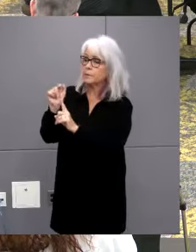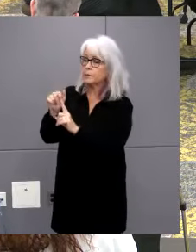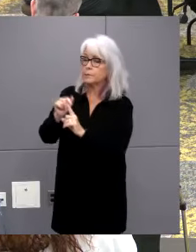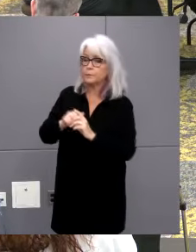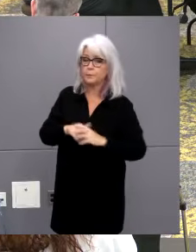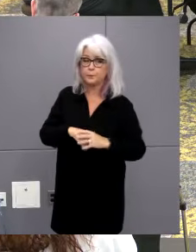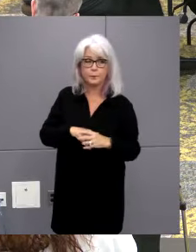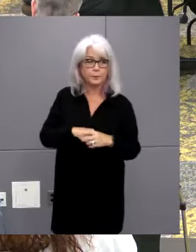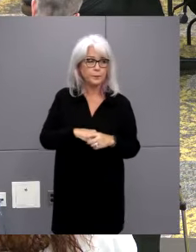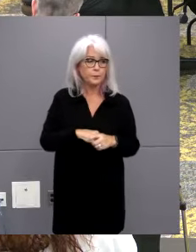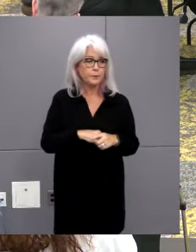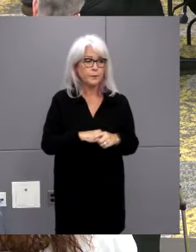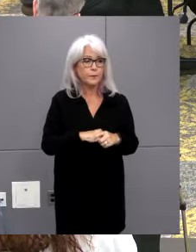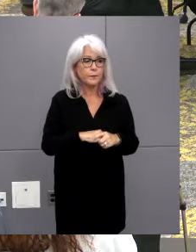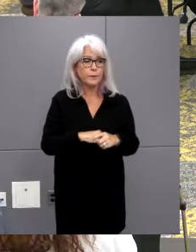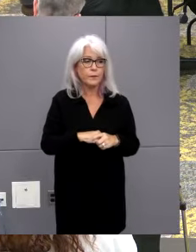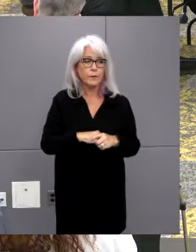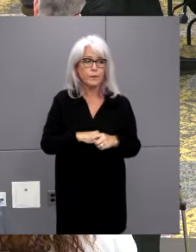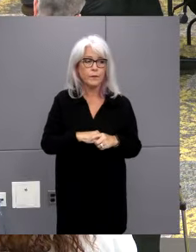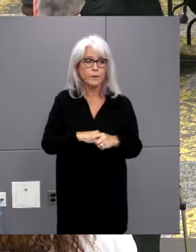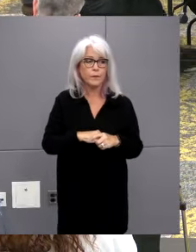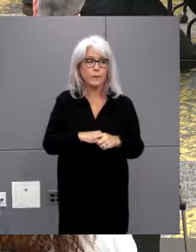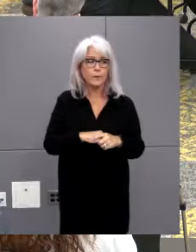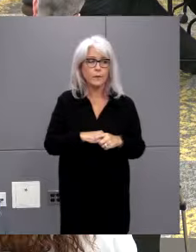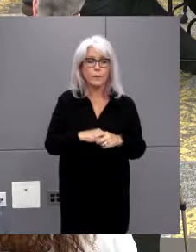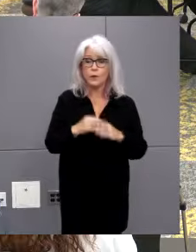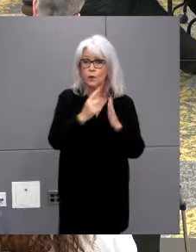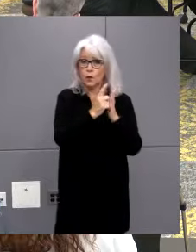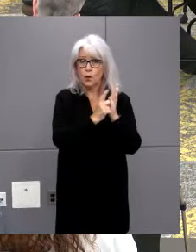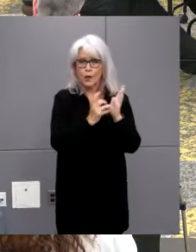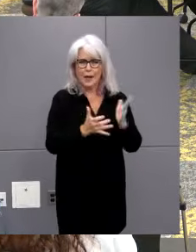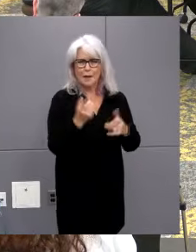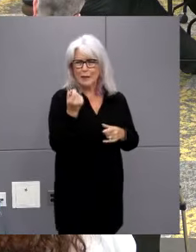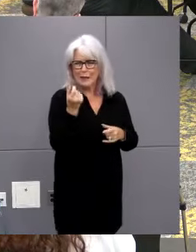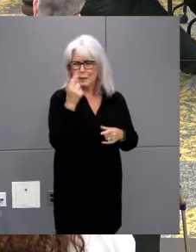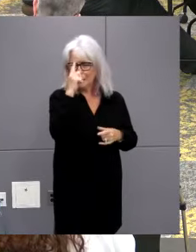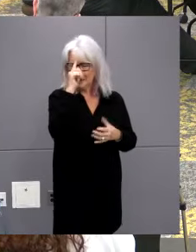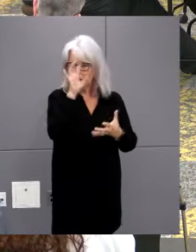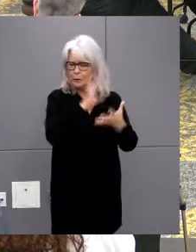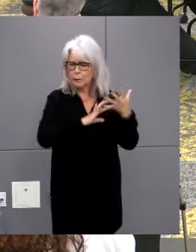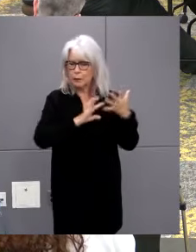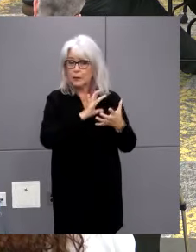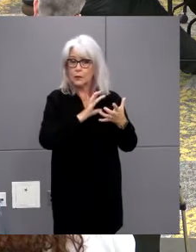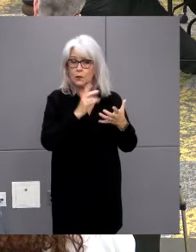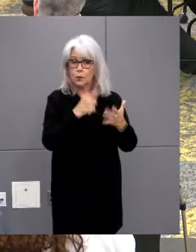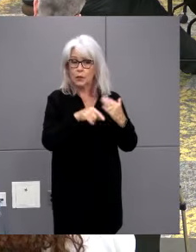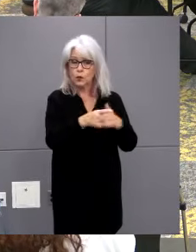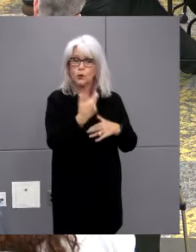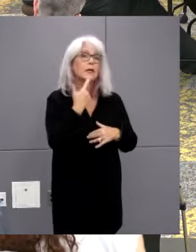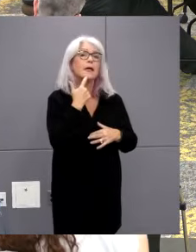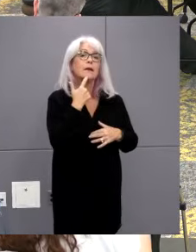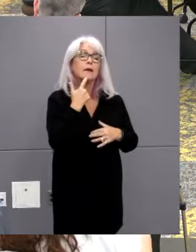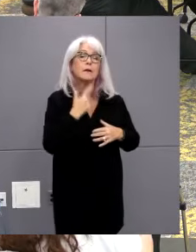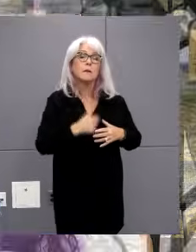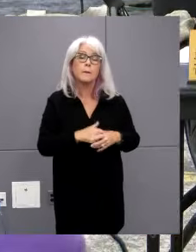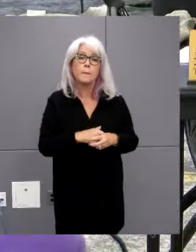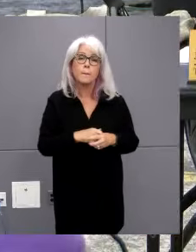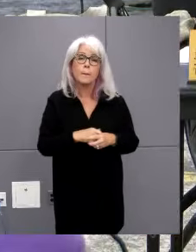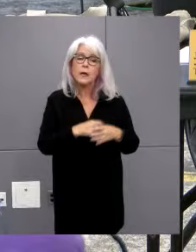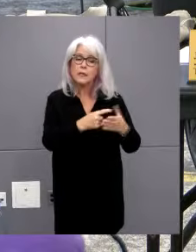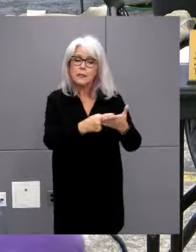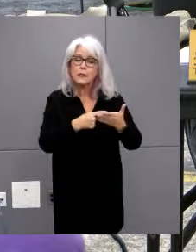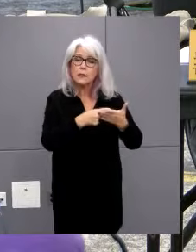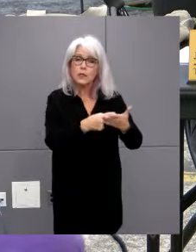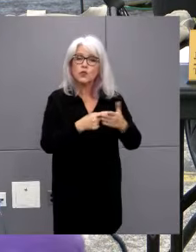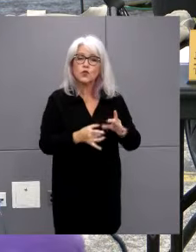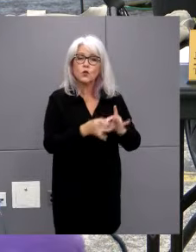I just want, Carrie, I have to admit, I am puzzled by something that you said, and that's with the discussion related